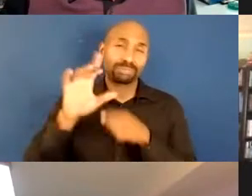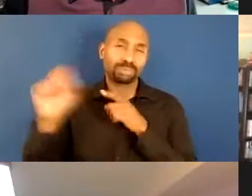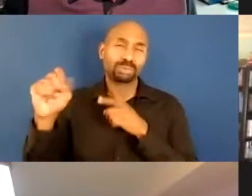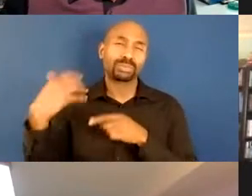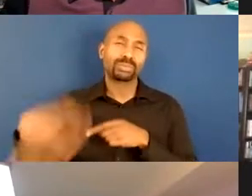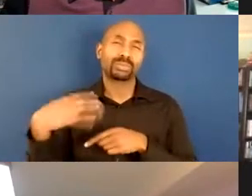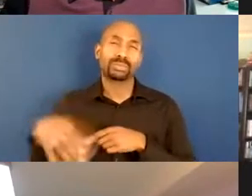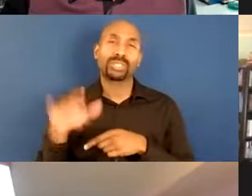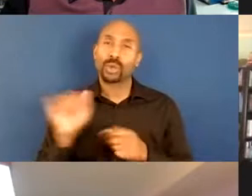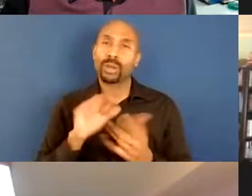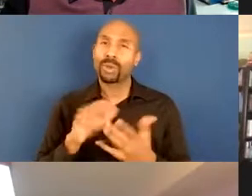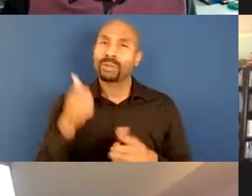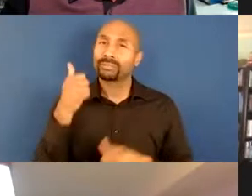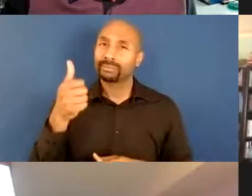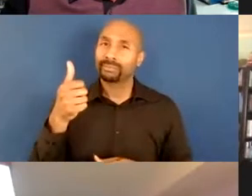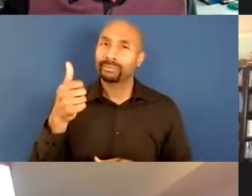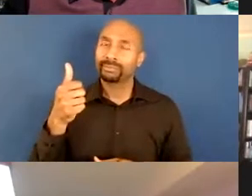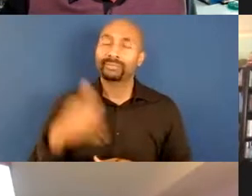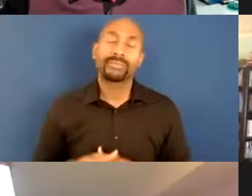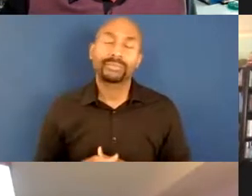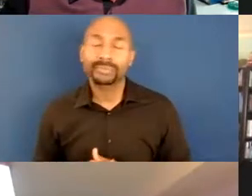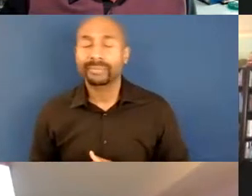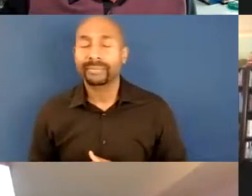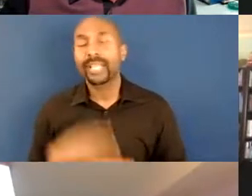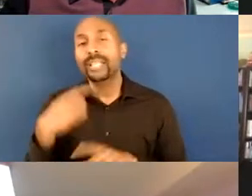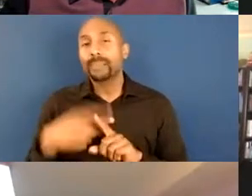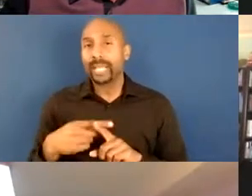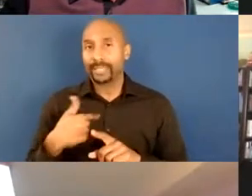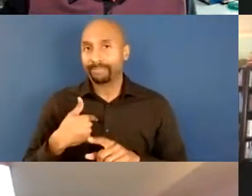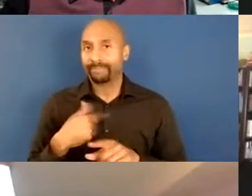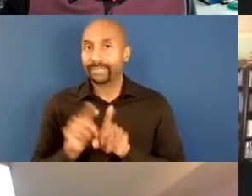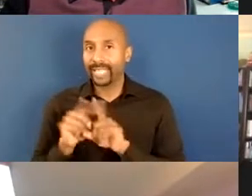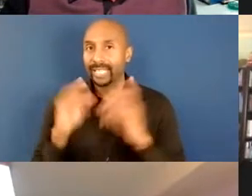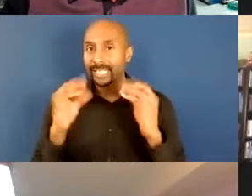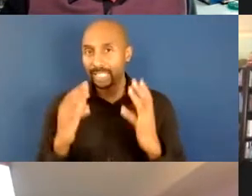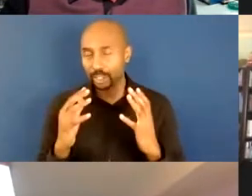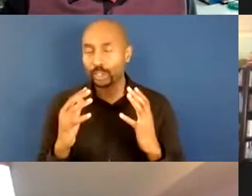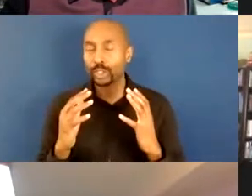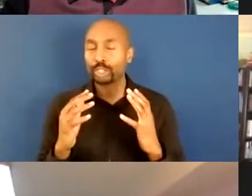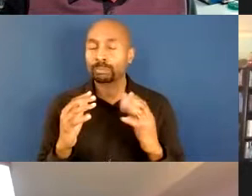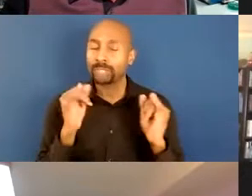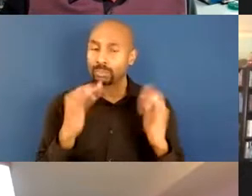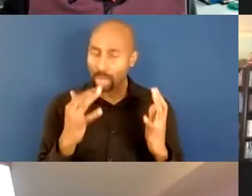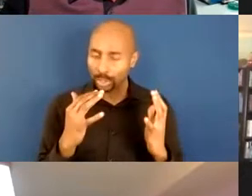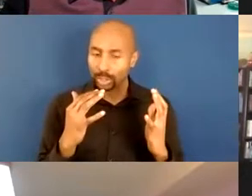It also tells me something as a teacher and instructor